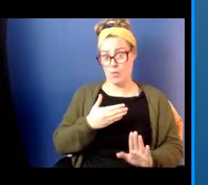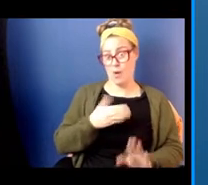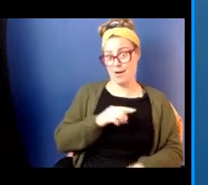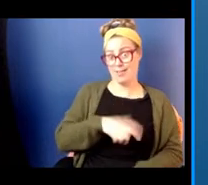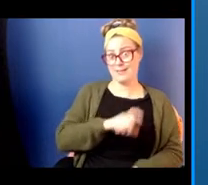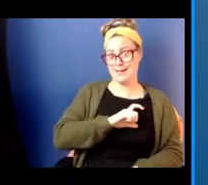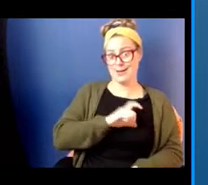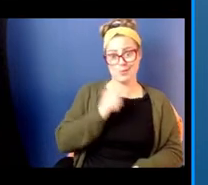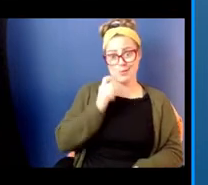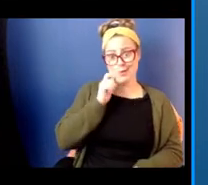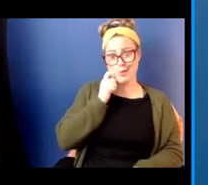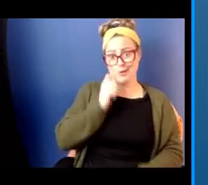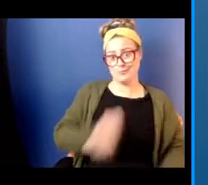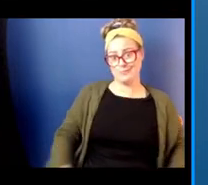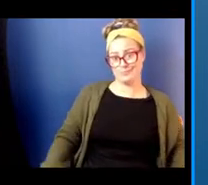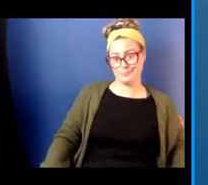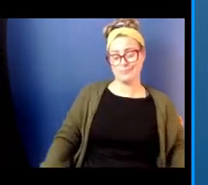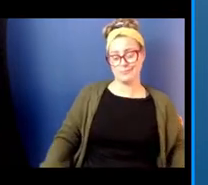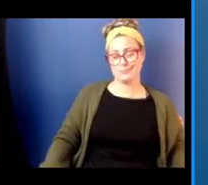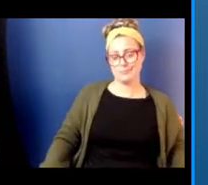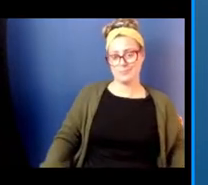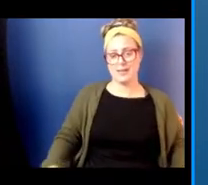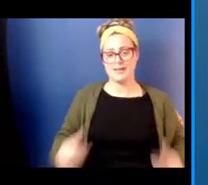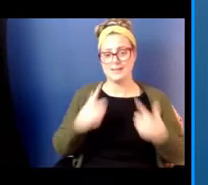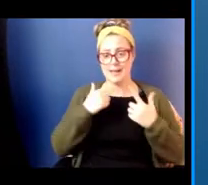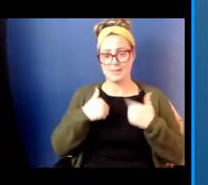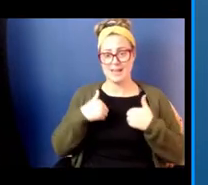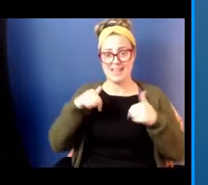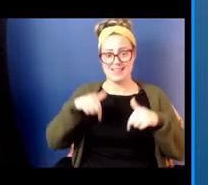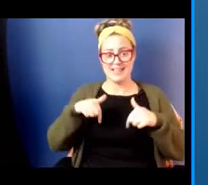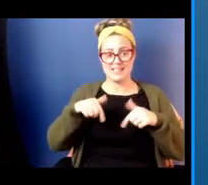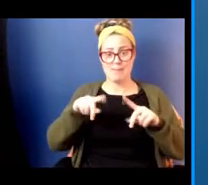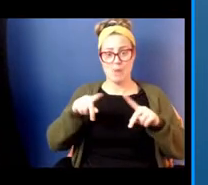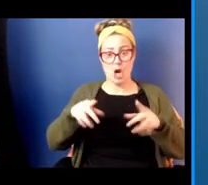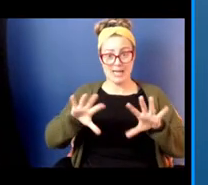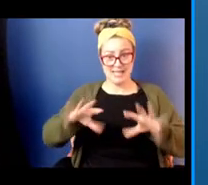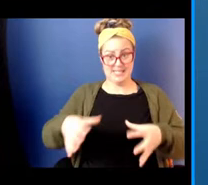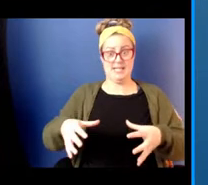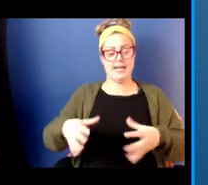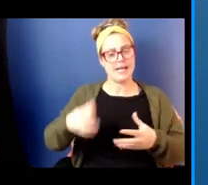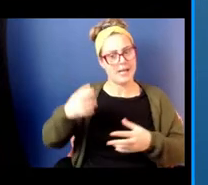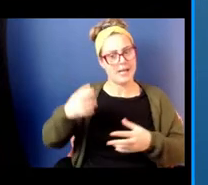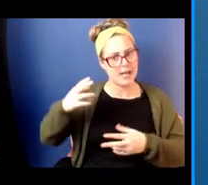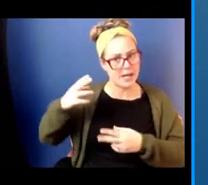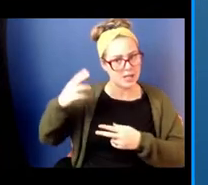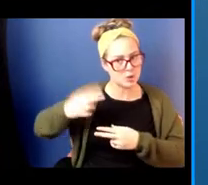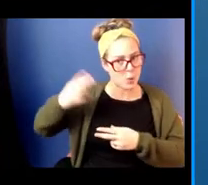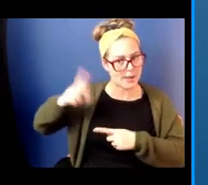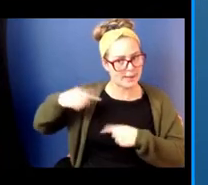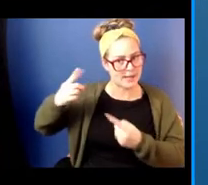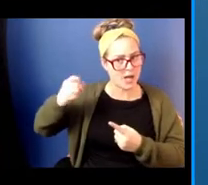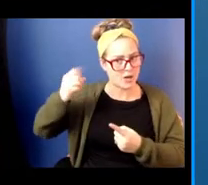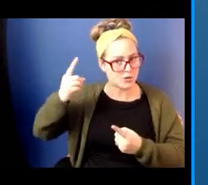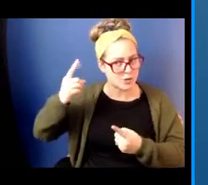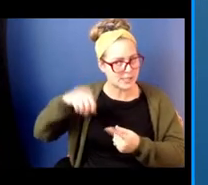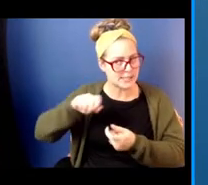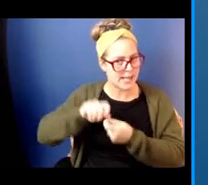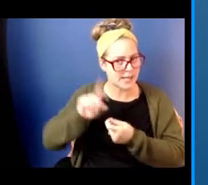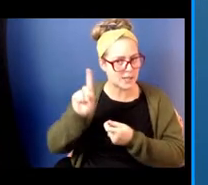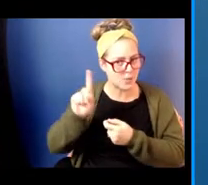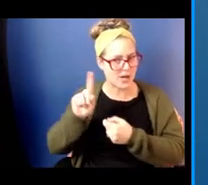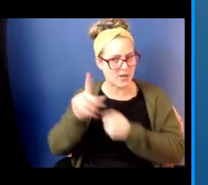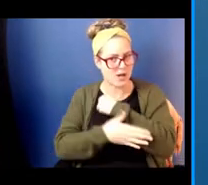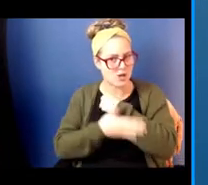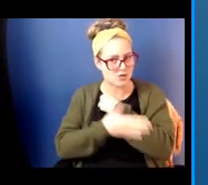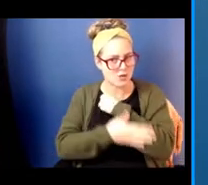me that this party has historically understood where this country was going where the growth was going where the demographics